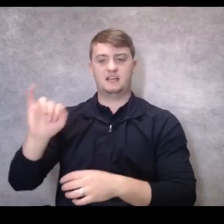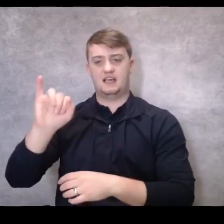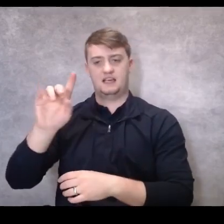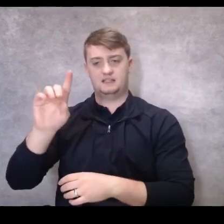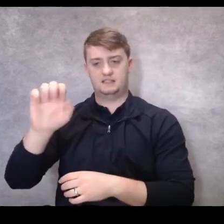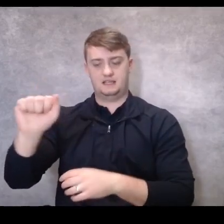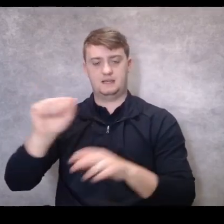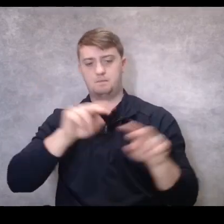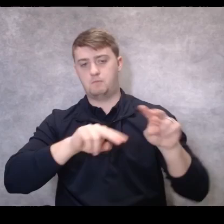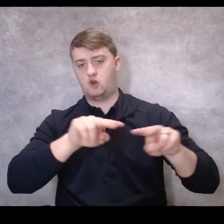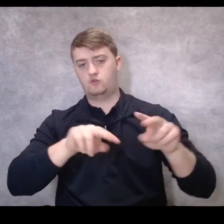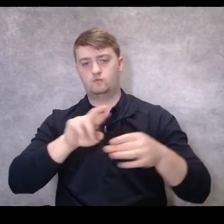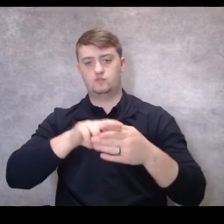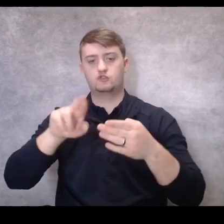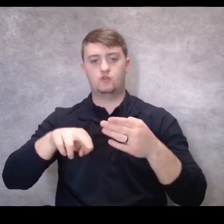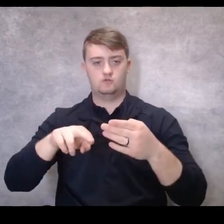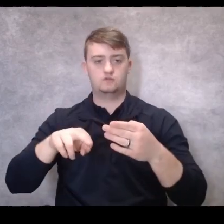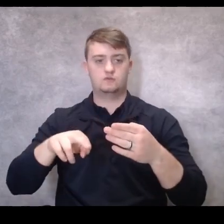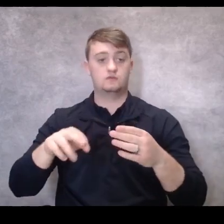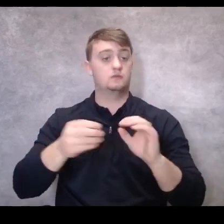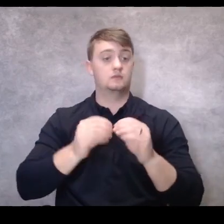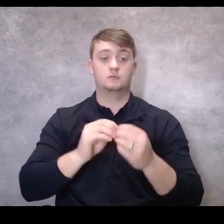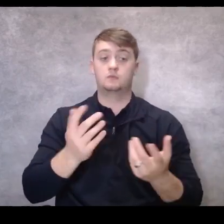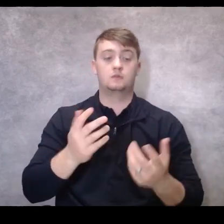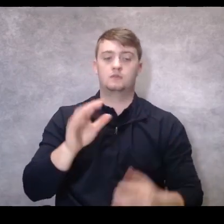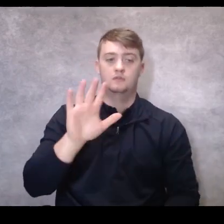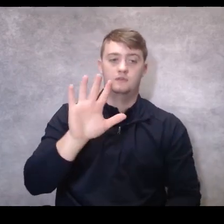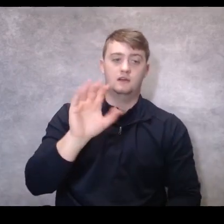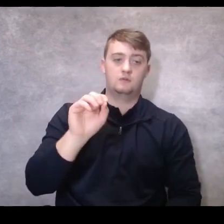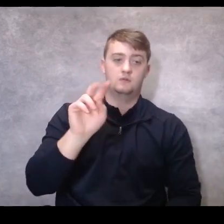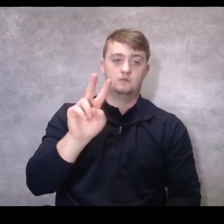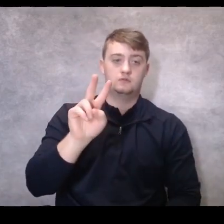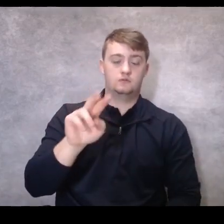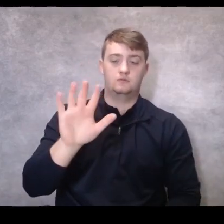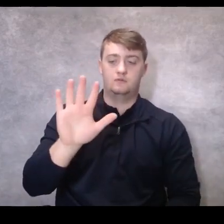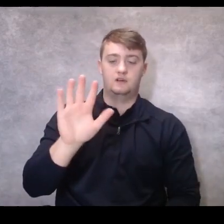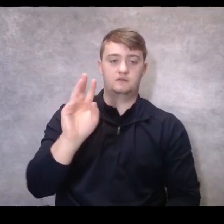of IDEA Monitoring and Results at